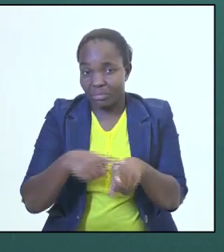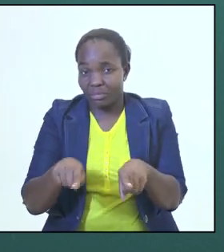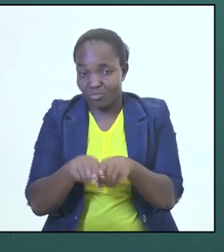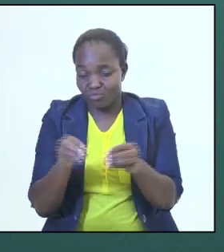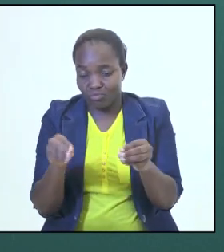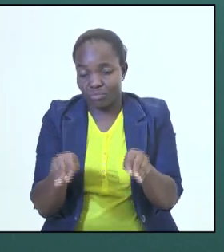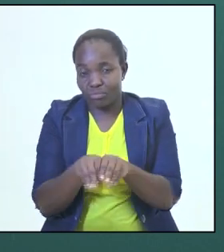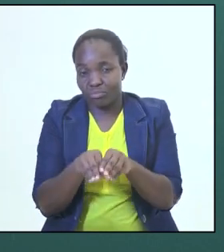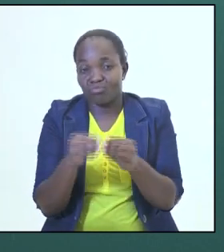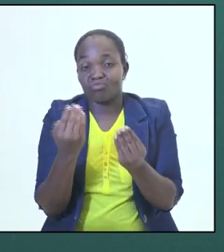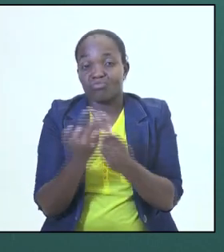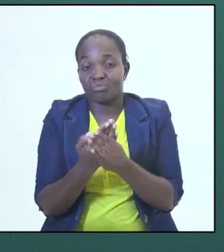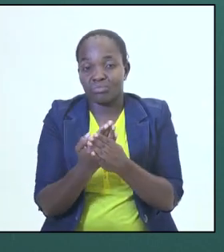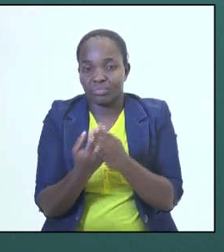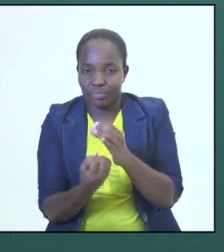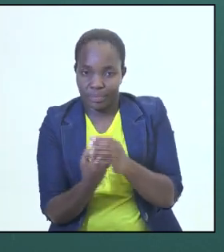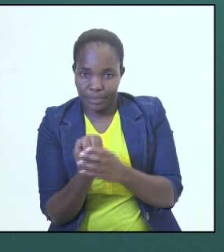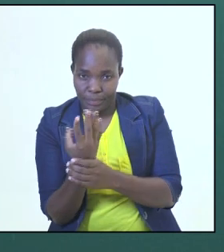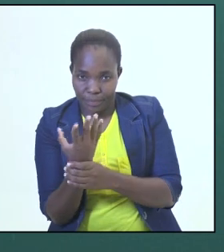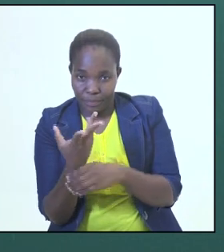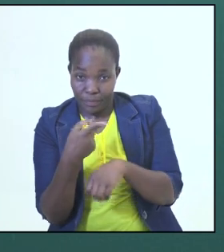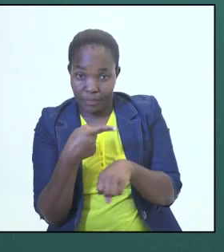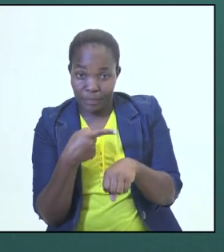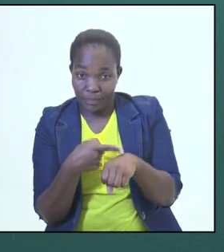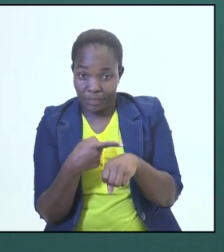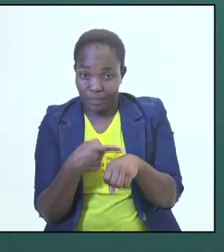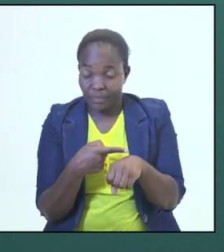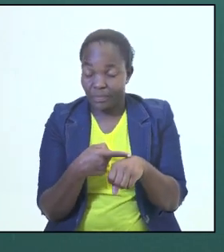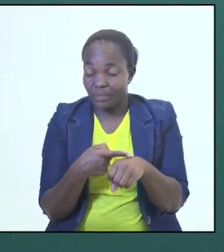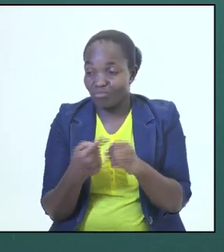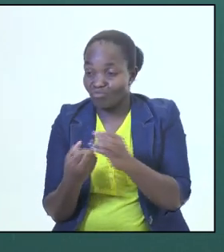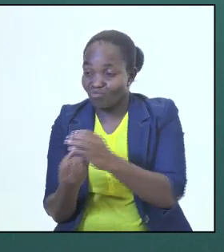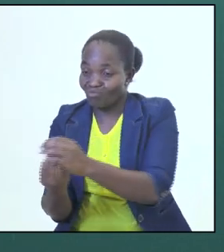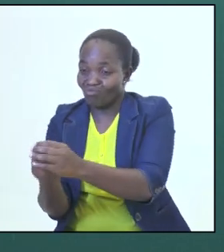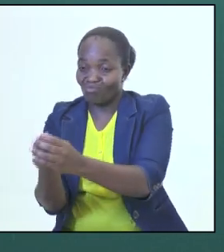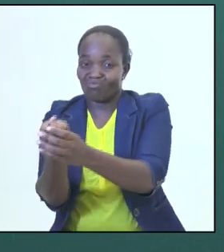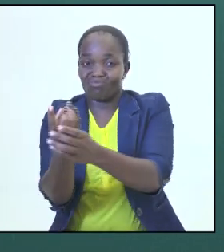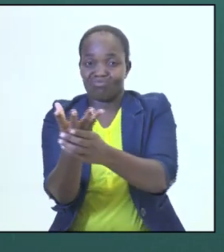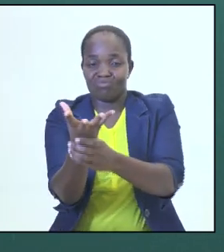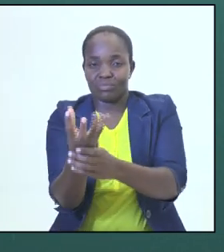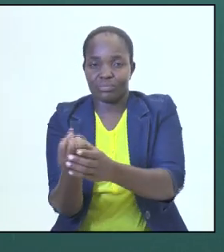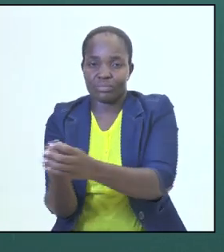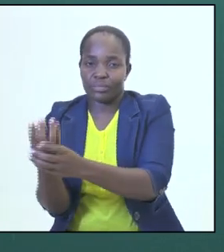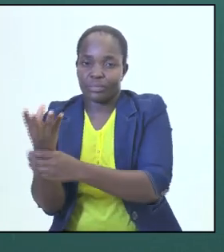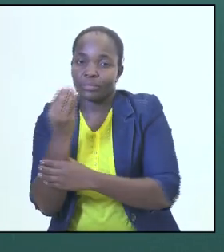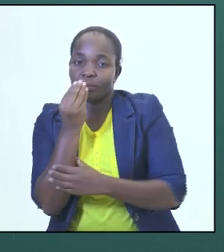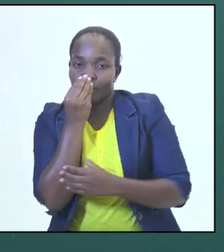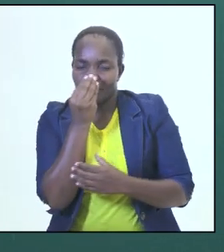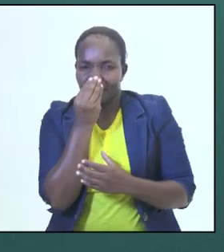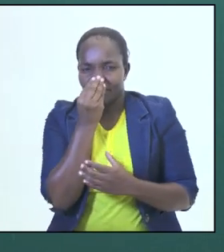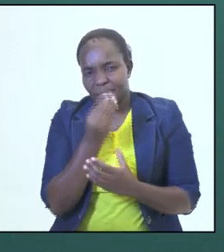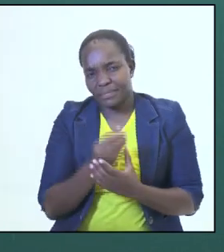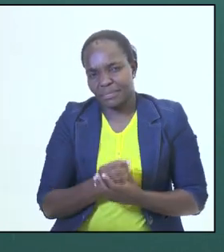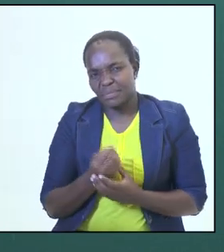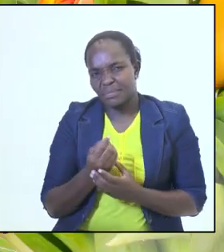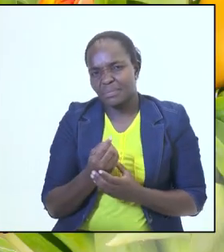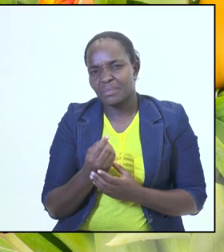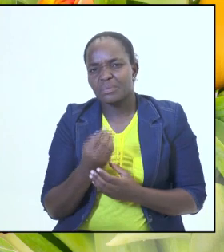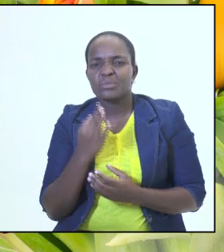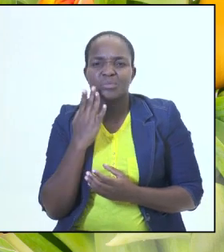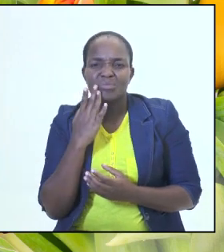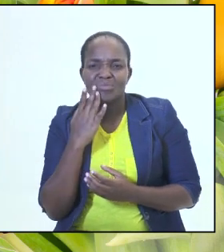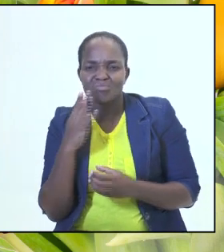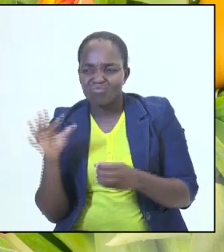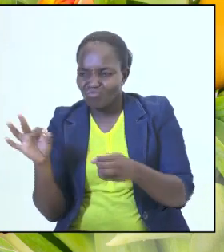reproduction of flowering plants is timing of flowering. The flowers will be most beautiful when